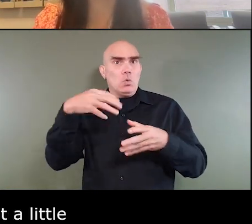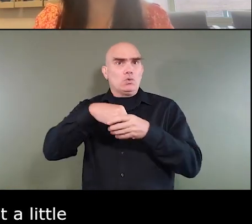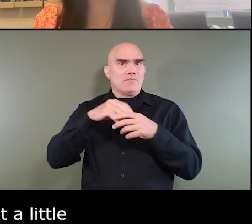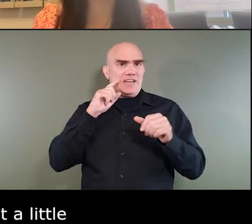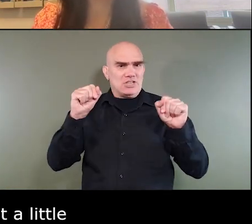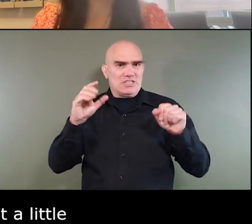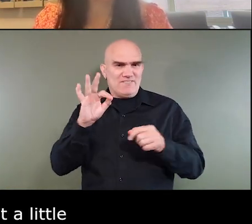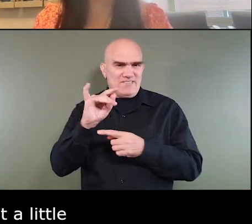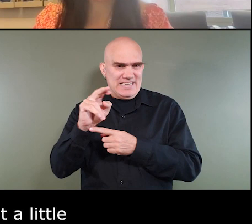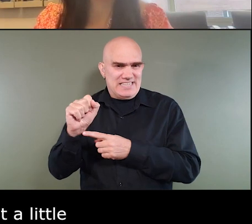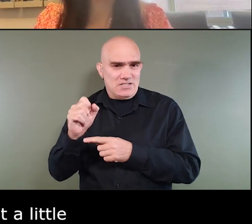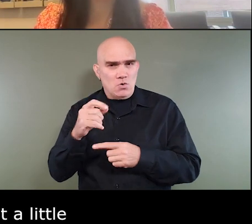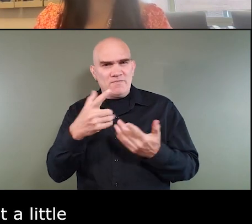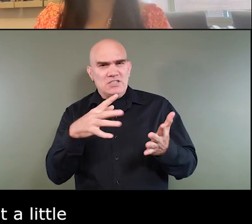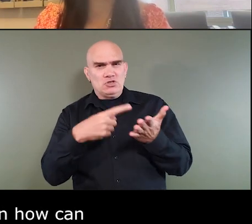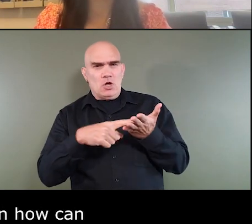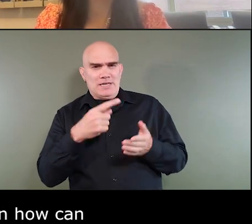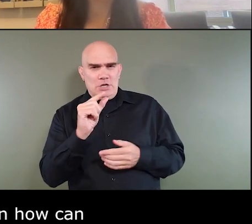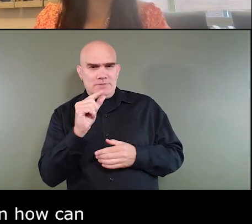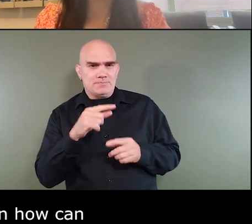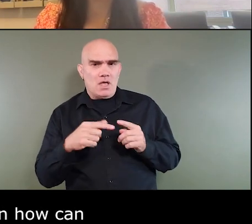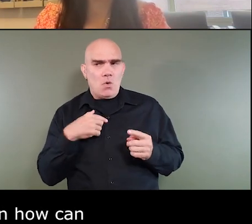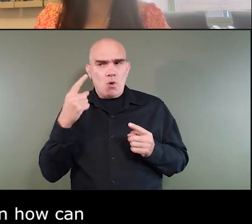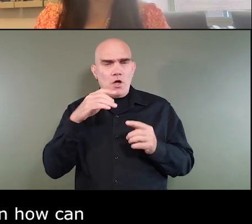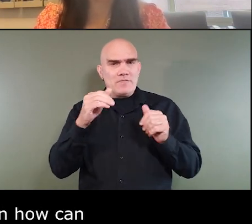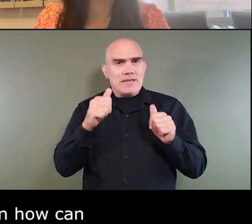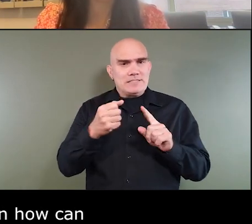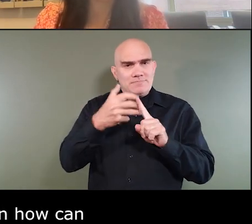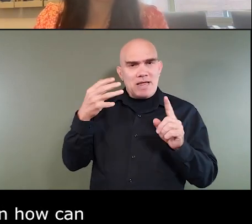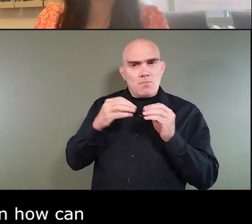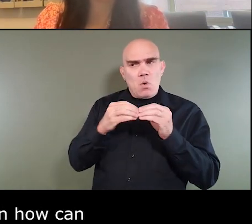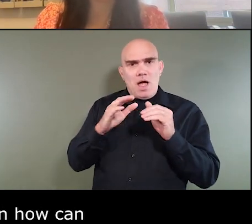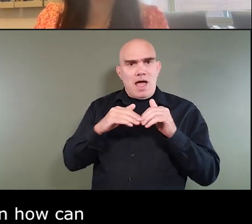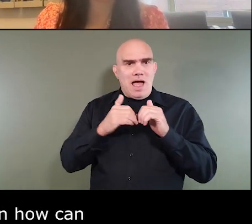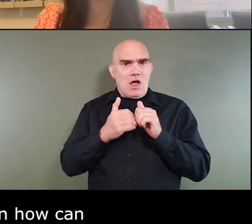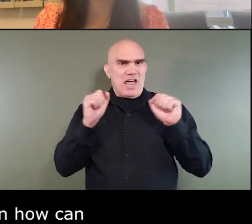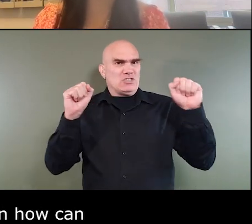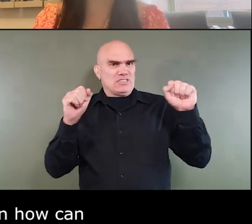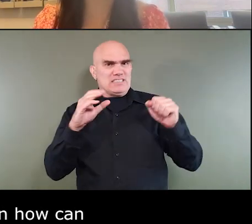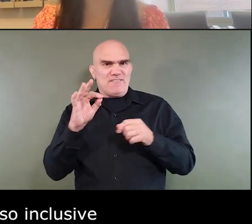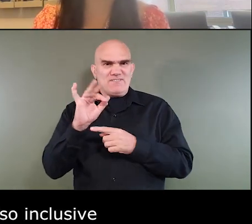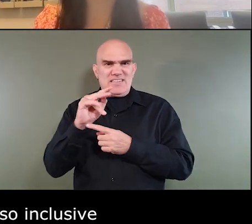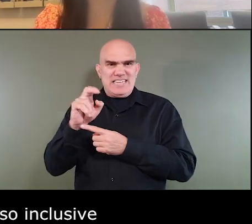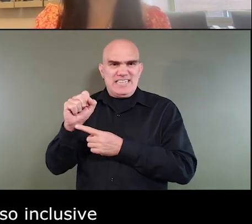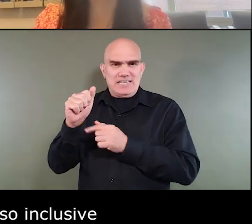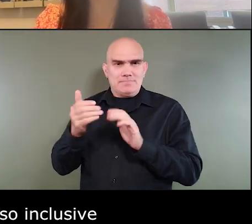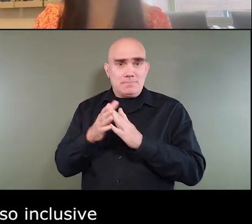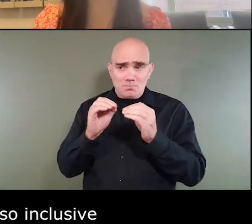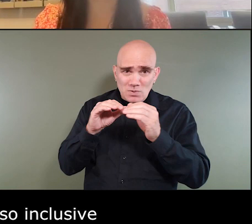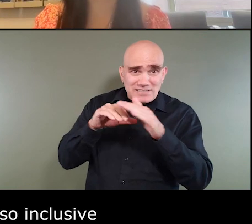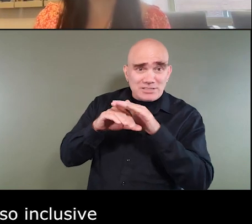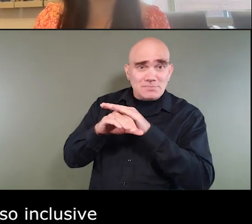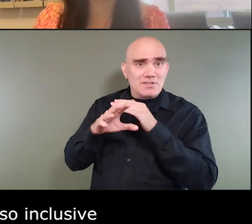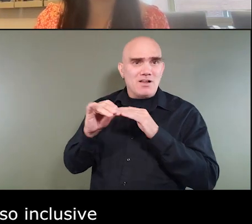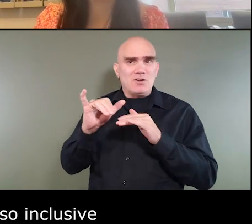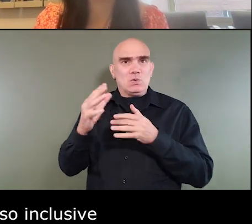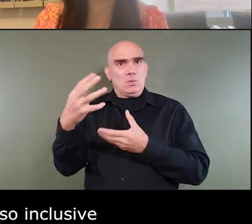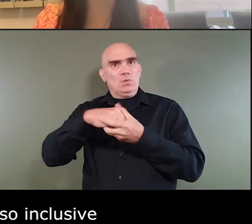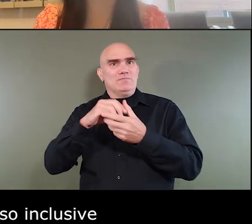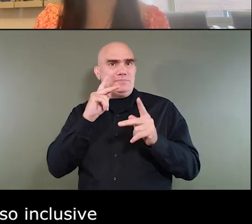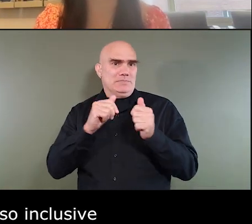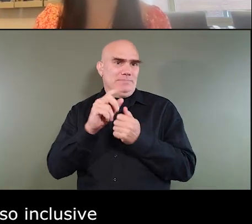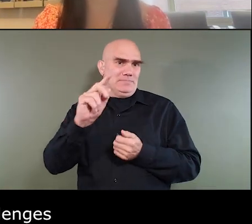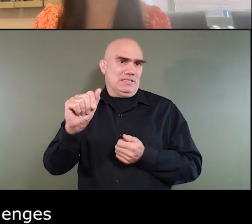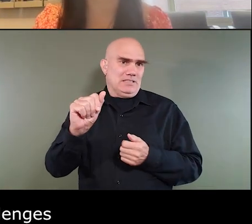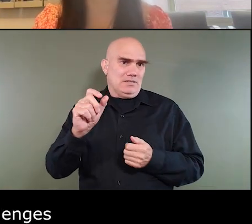about a little bit, but I was wondering if you could expand more on how can exercise and fitness become more accessible and also inclusive for people